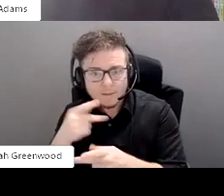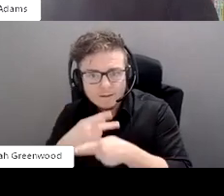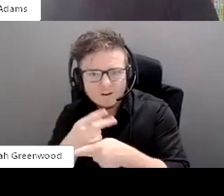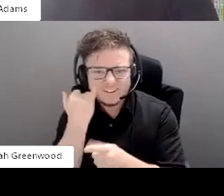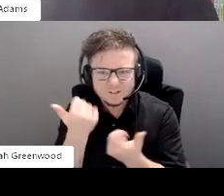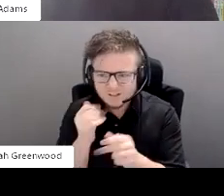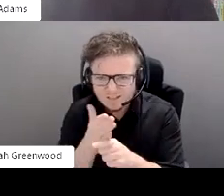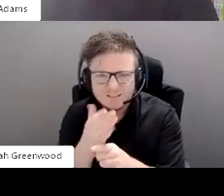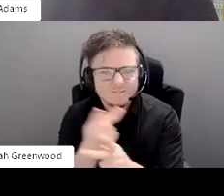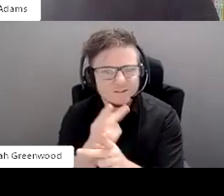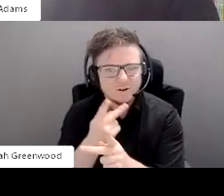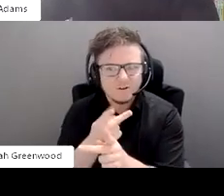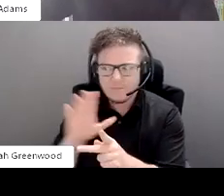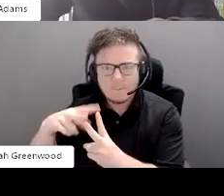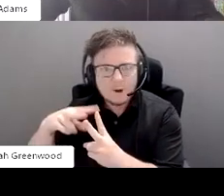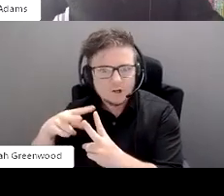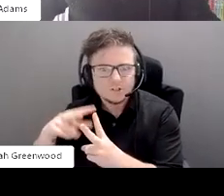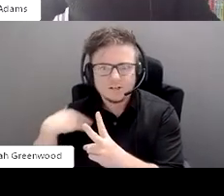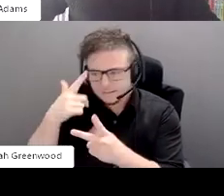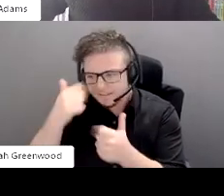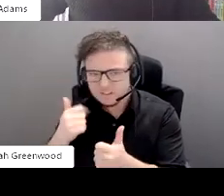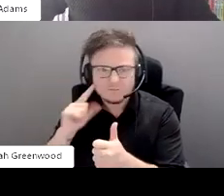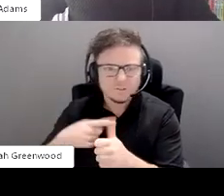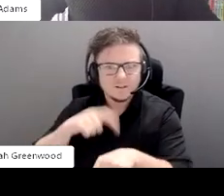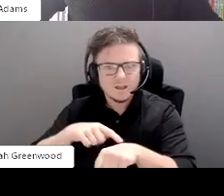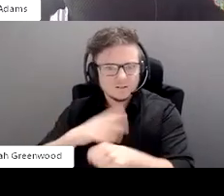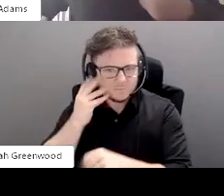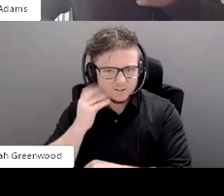navigating dementia of their partner for the first time.